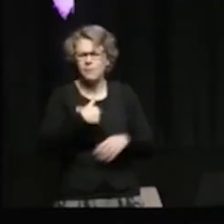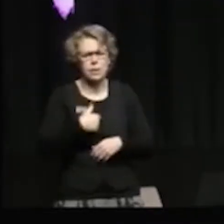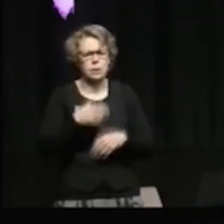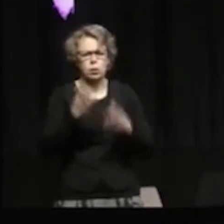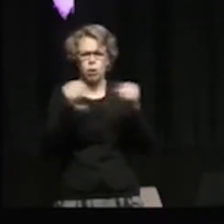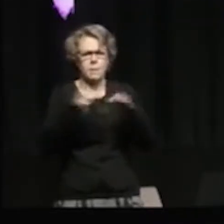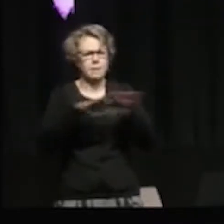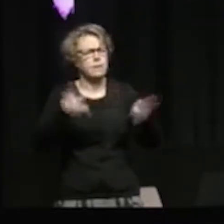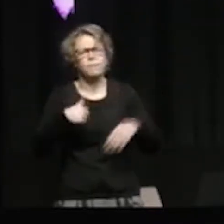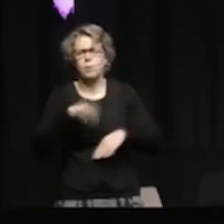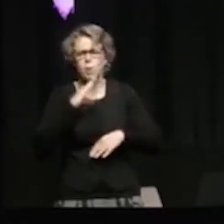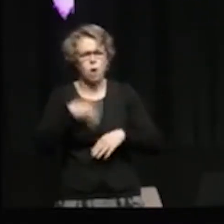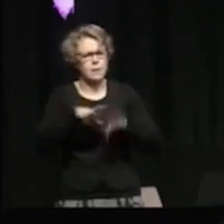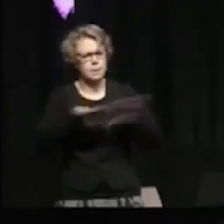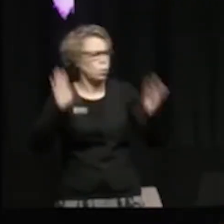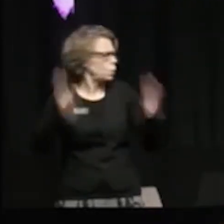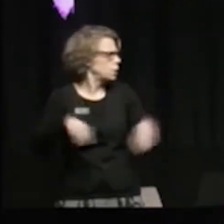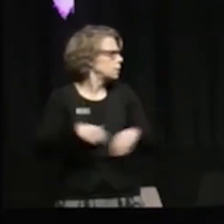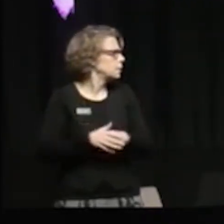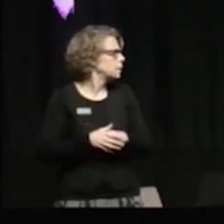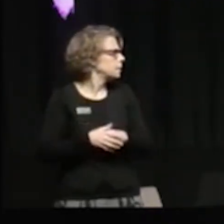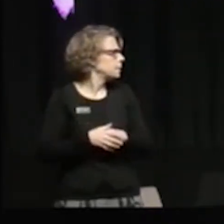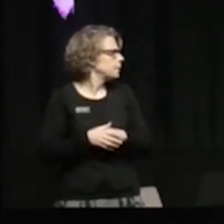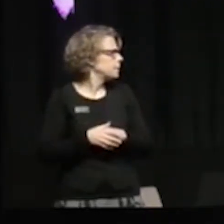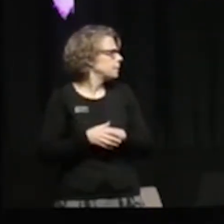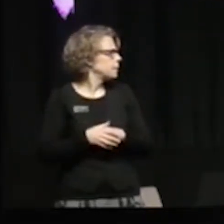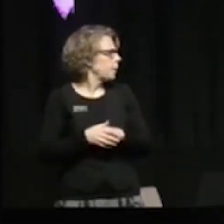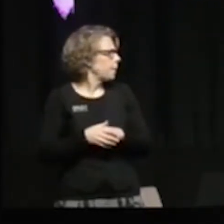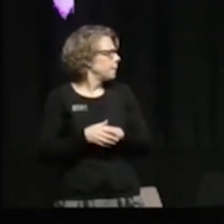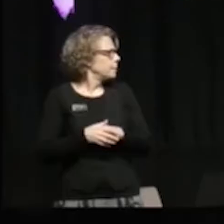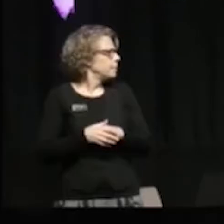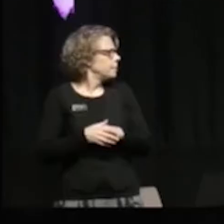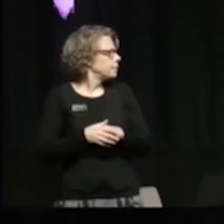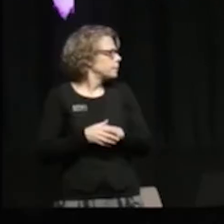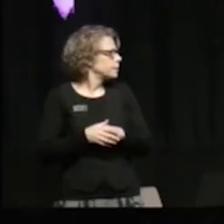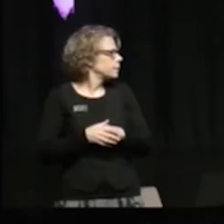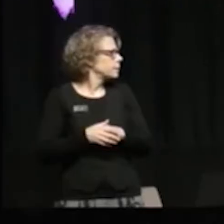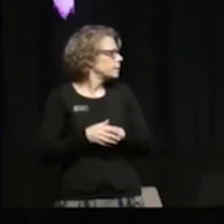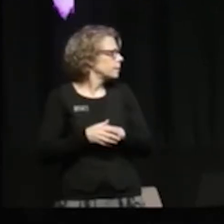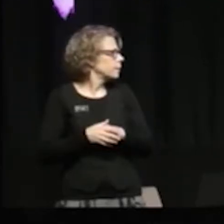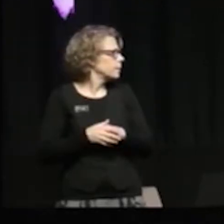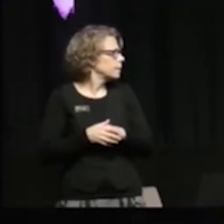table. Don't need the table. Probably not. Yes, you do. You need the table. Lovely. Sorry.